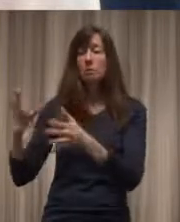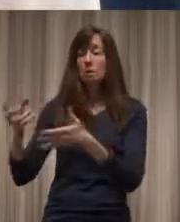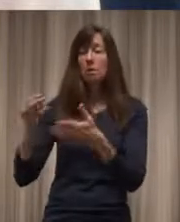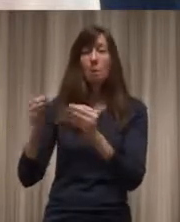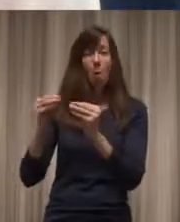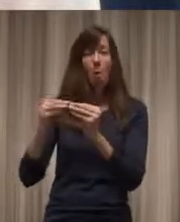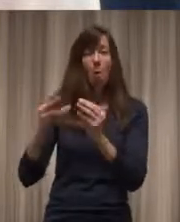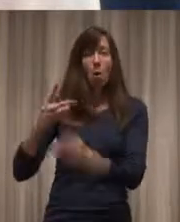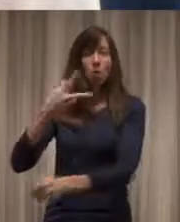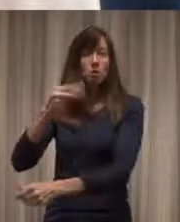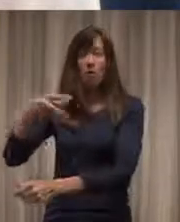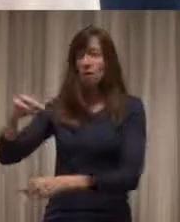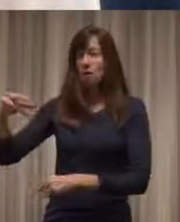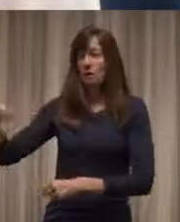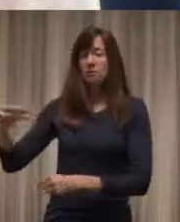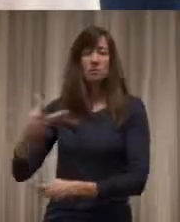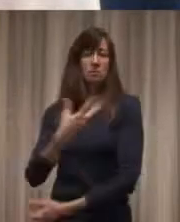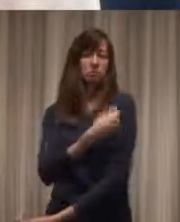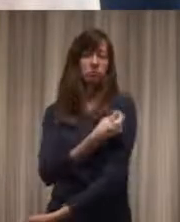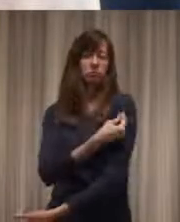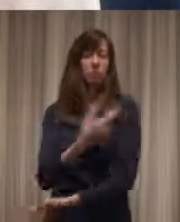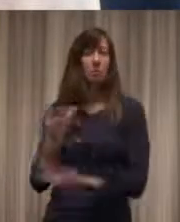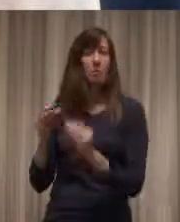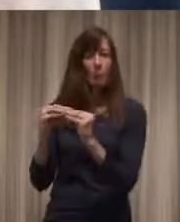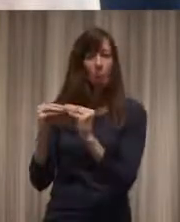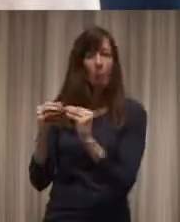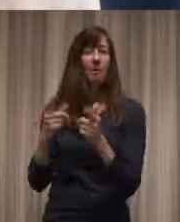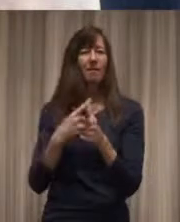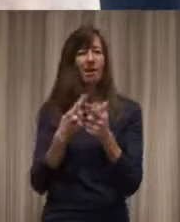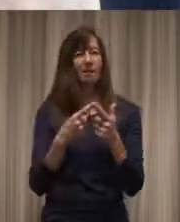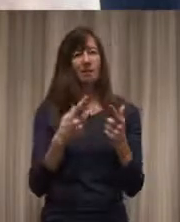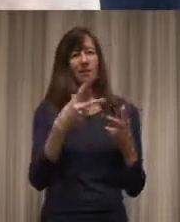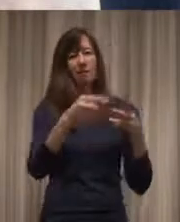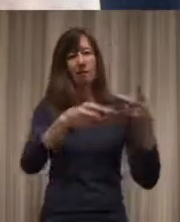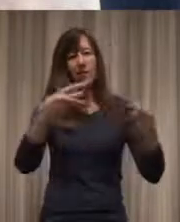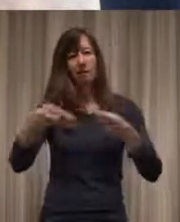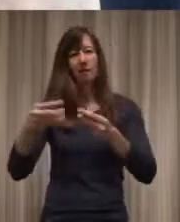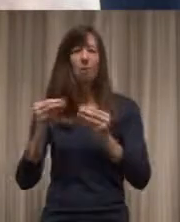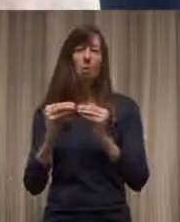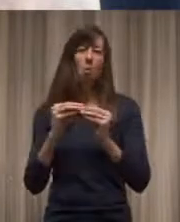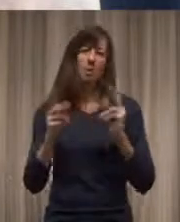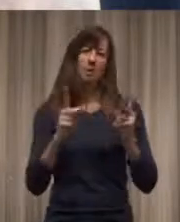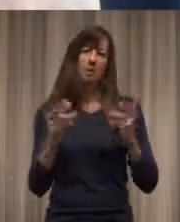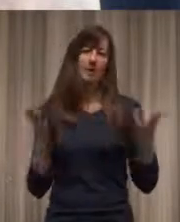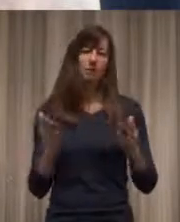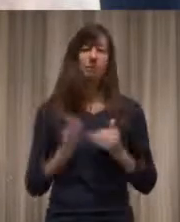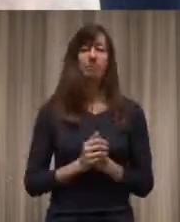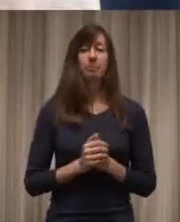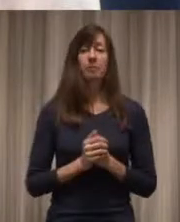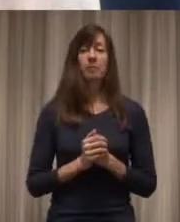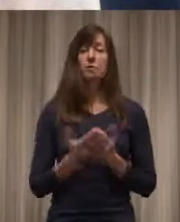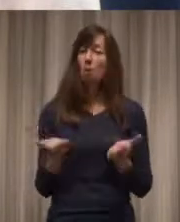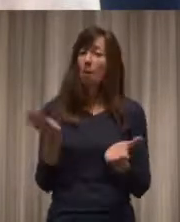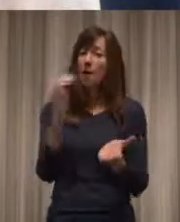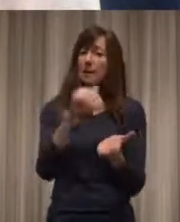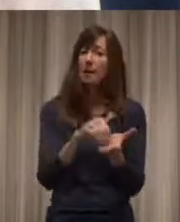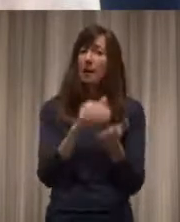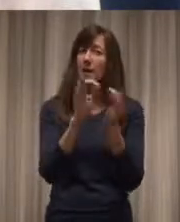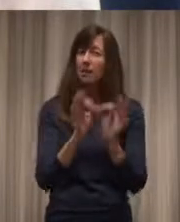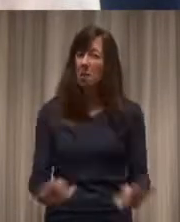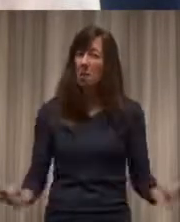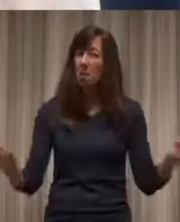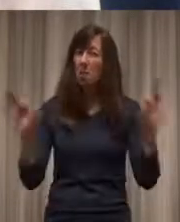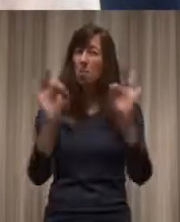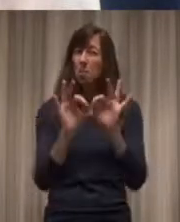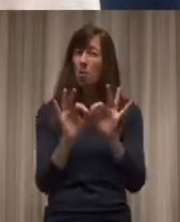And so, again, I feel good about that. Important caveat here, again, we will not be doing 50,000 vaccines